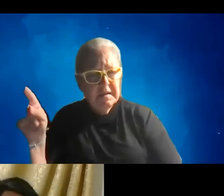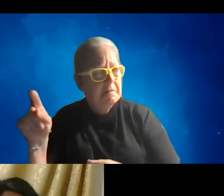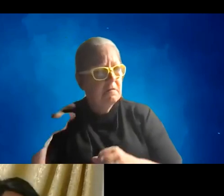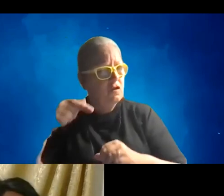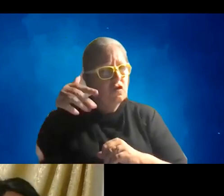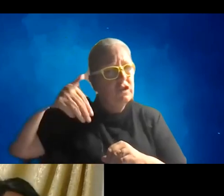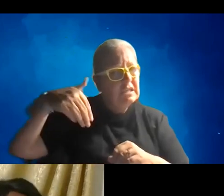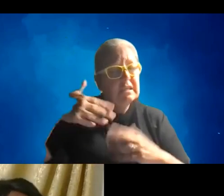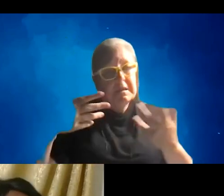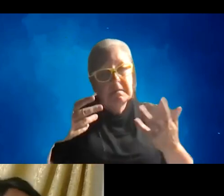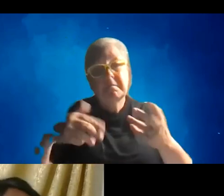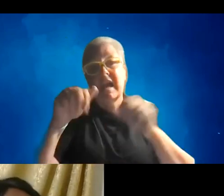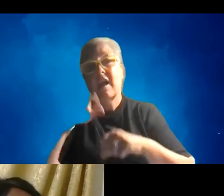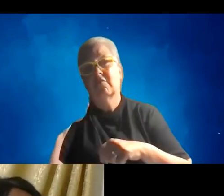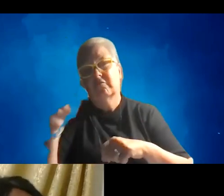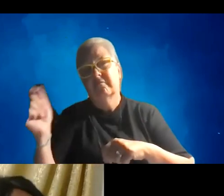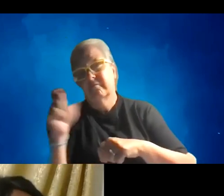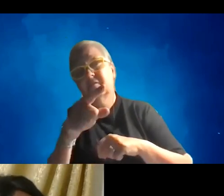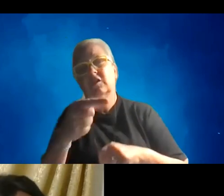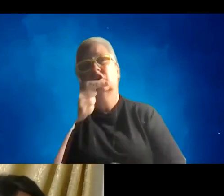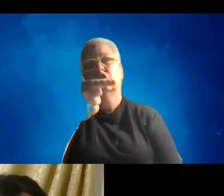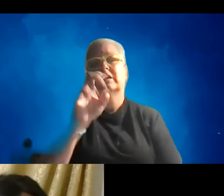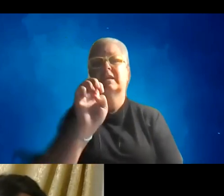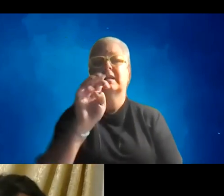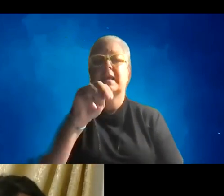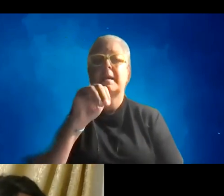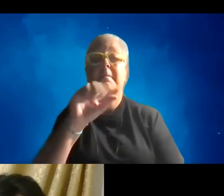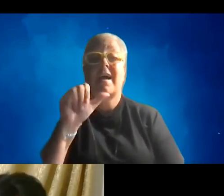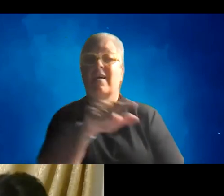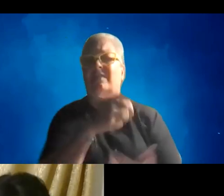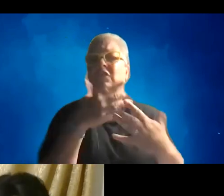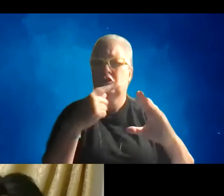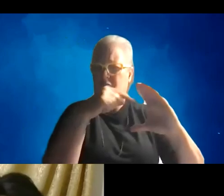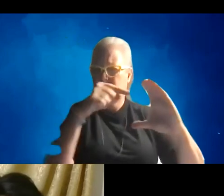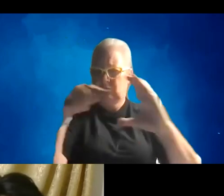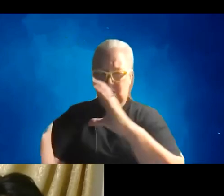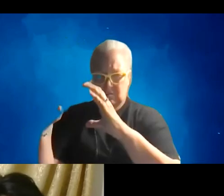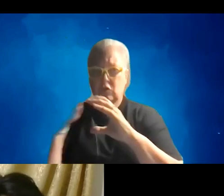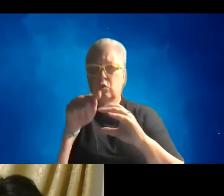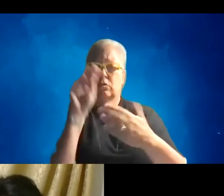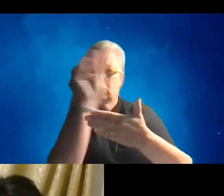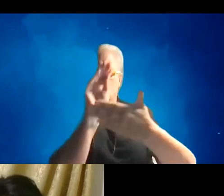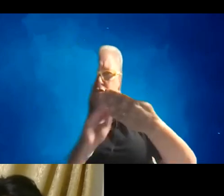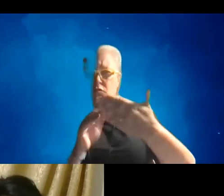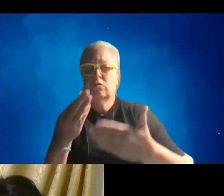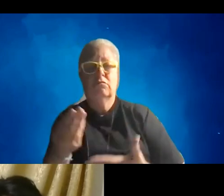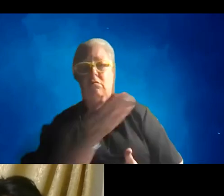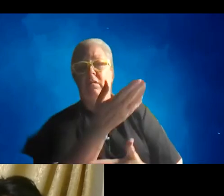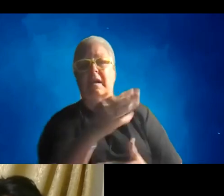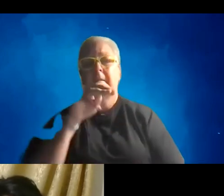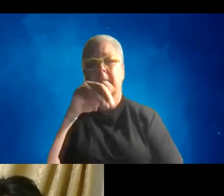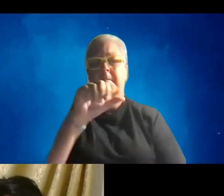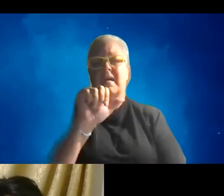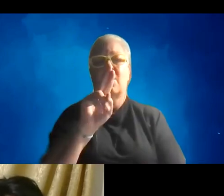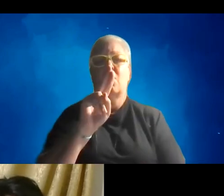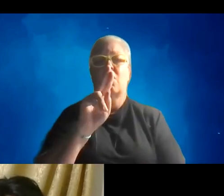go back through Gemma's emails and find it and complete it and send it in to Martha at Commonwealth Disabled